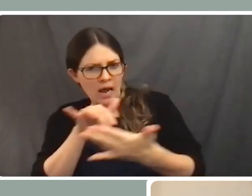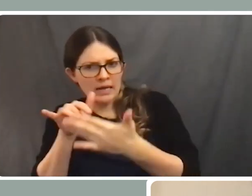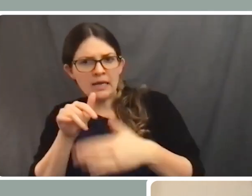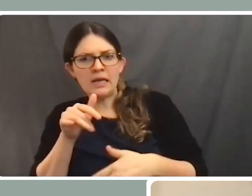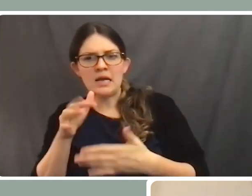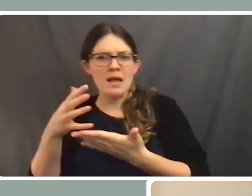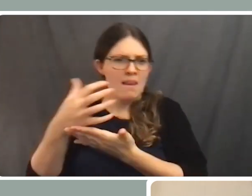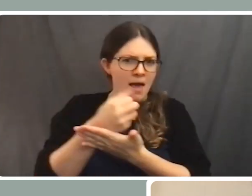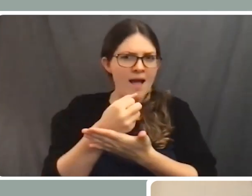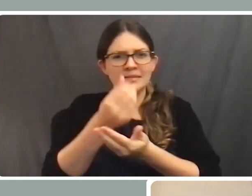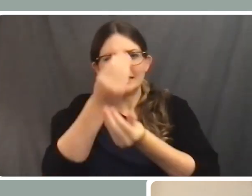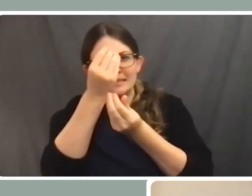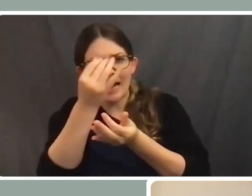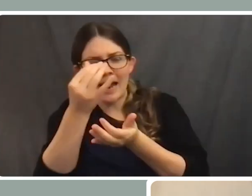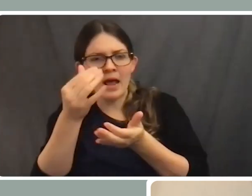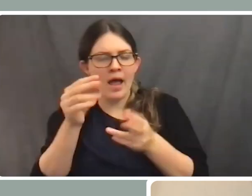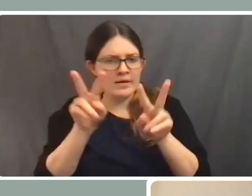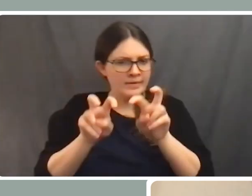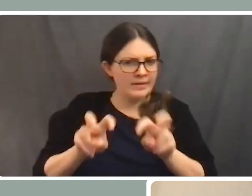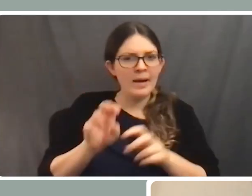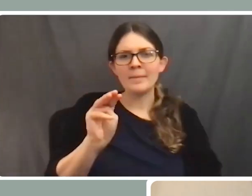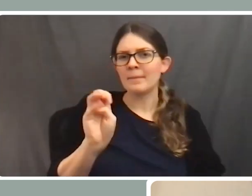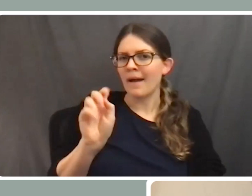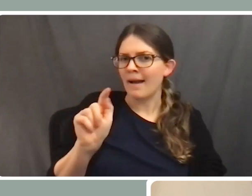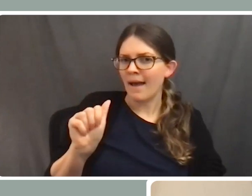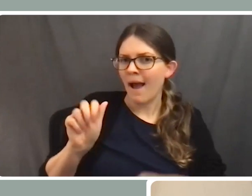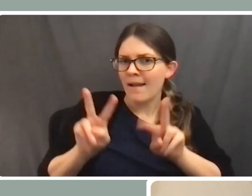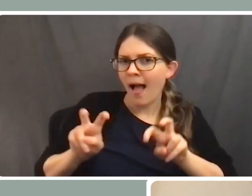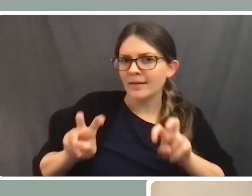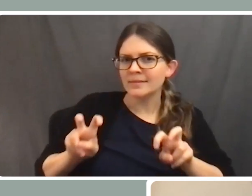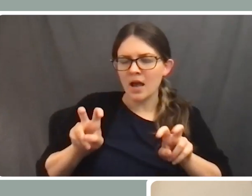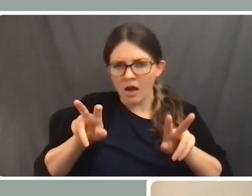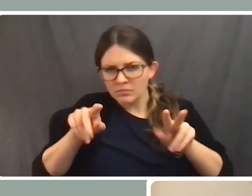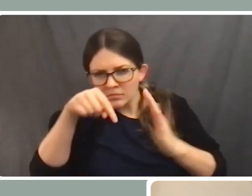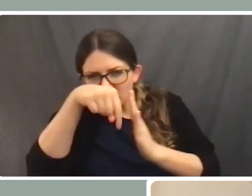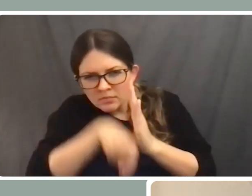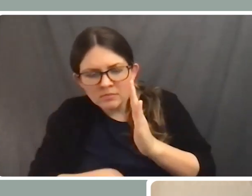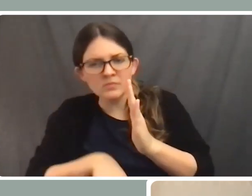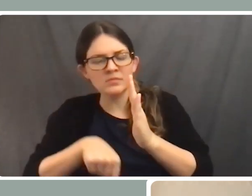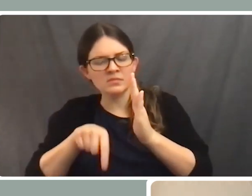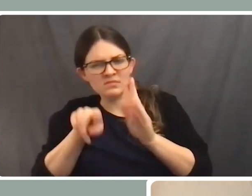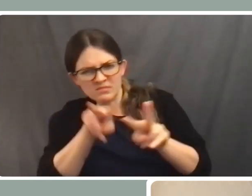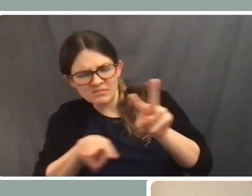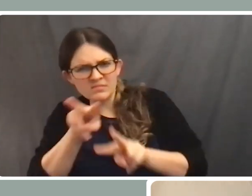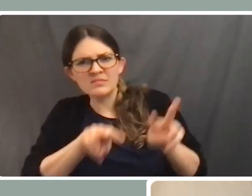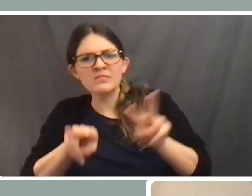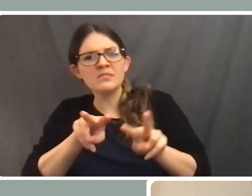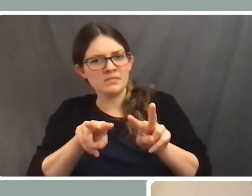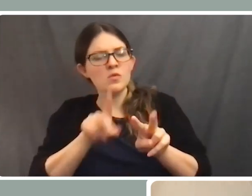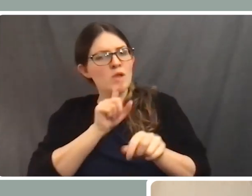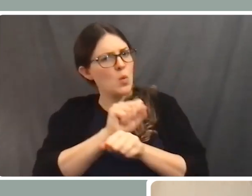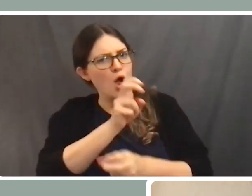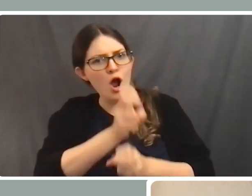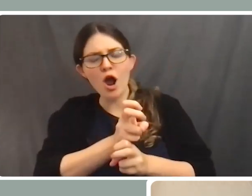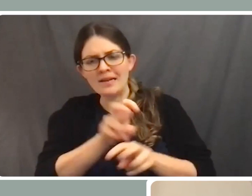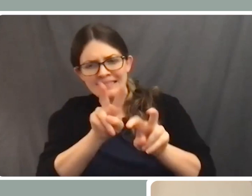looked at together in what's called a meta-analysis. So, there's been a lot of work put into understanding if we really need